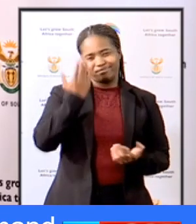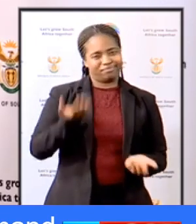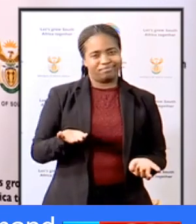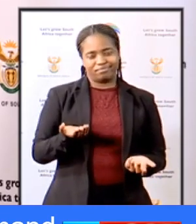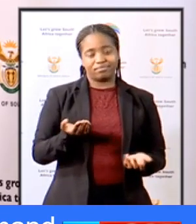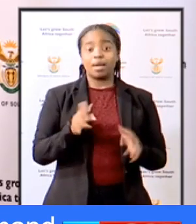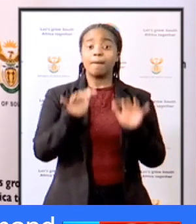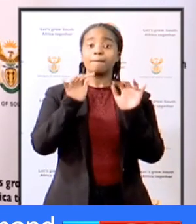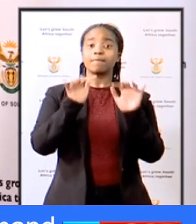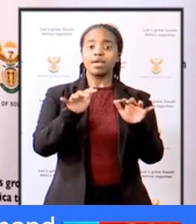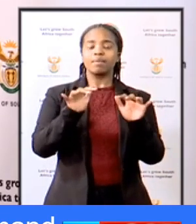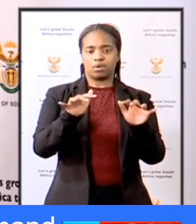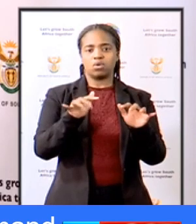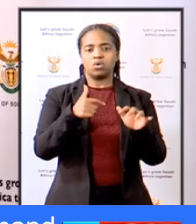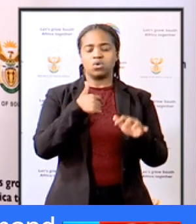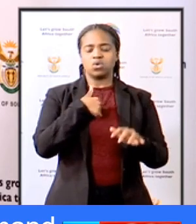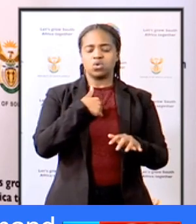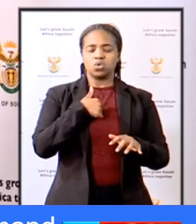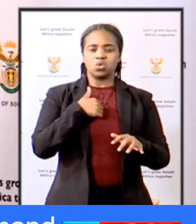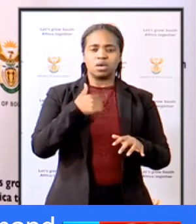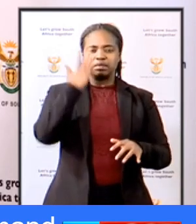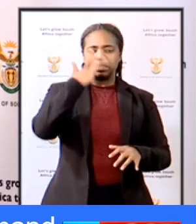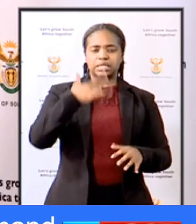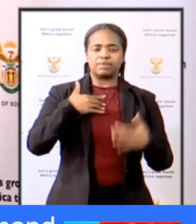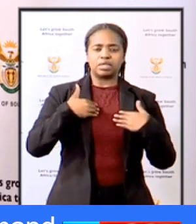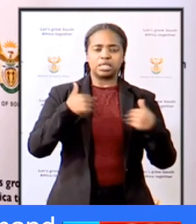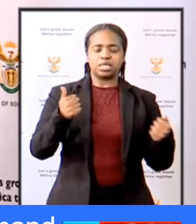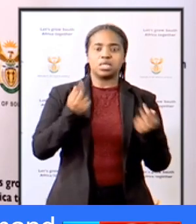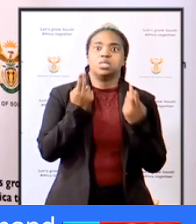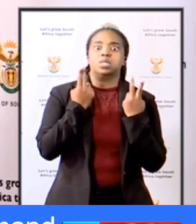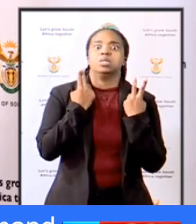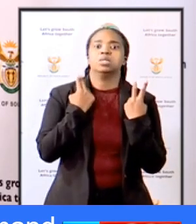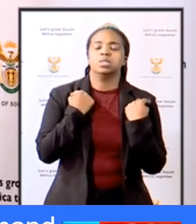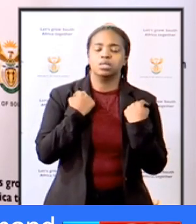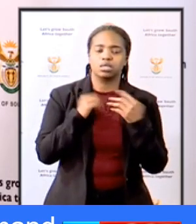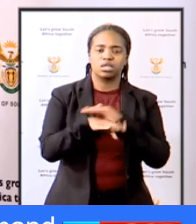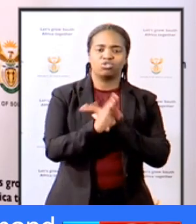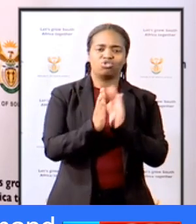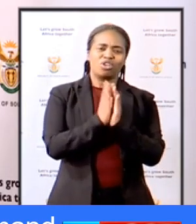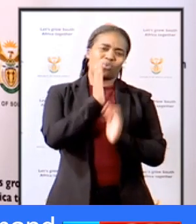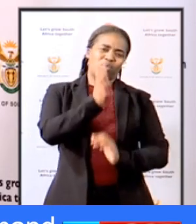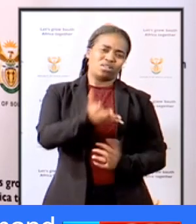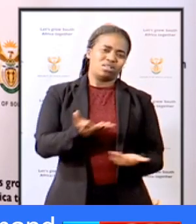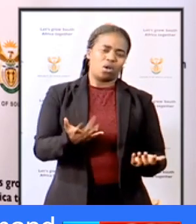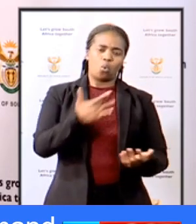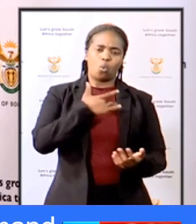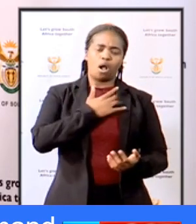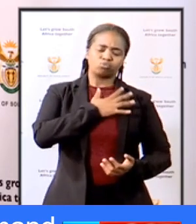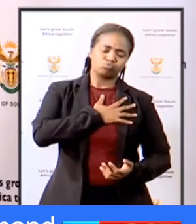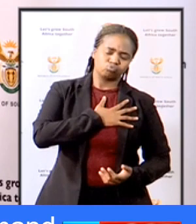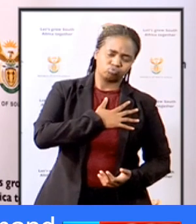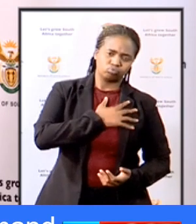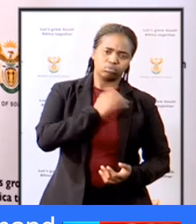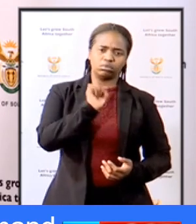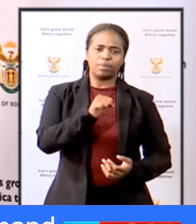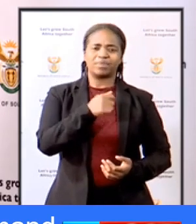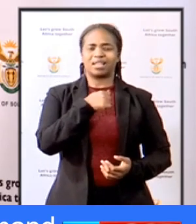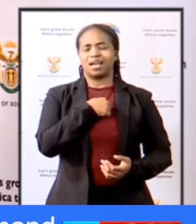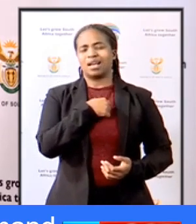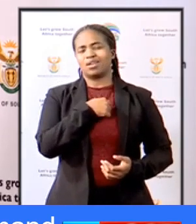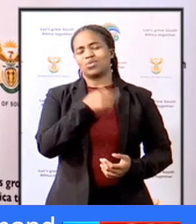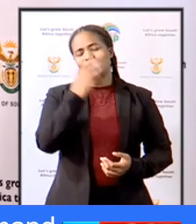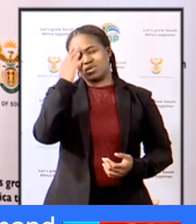of people who are desperate to be healed of their sicknesses, or who want to be comforted, getting exploited.